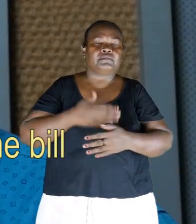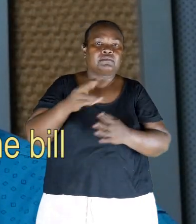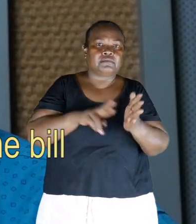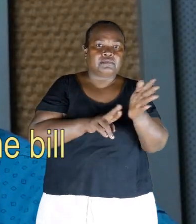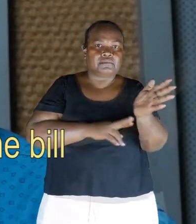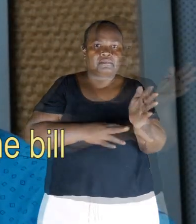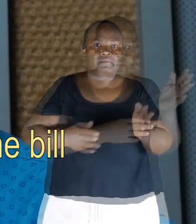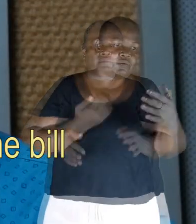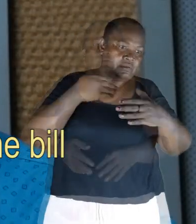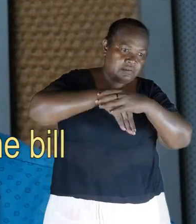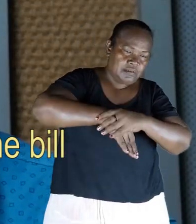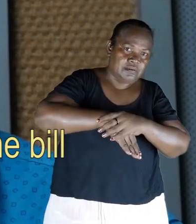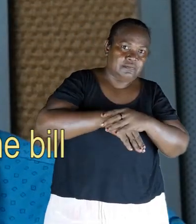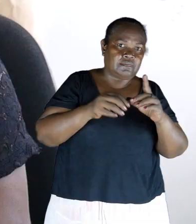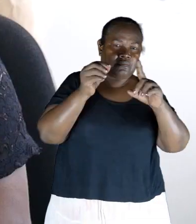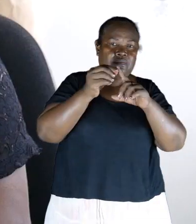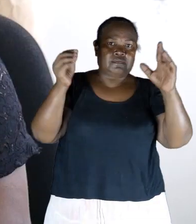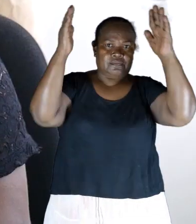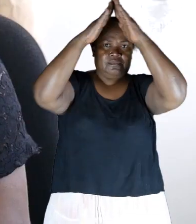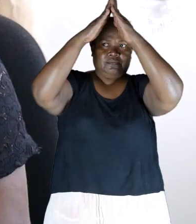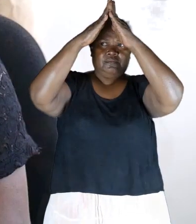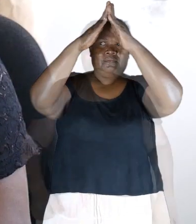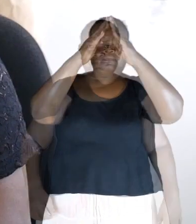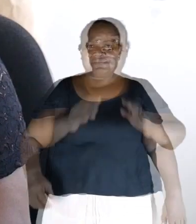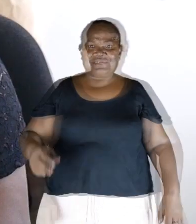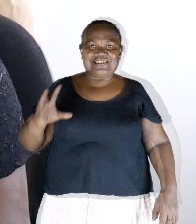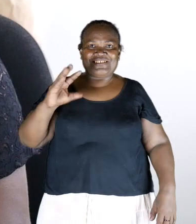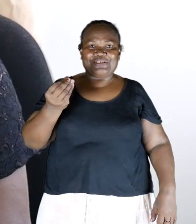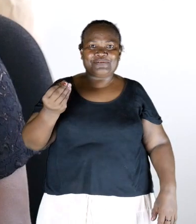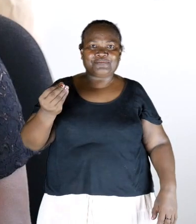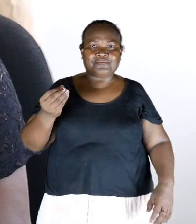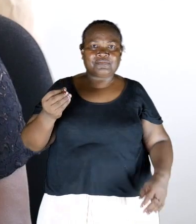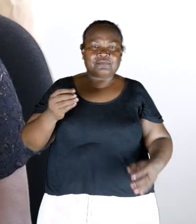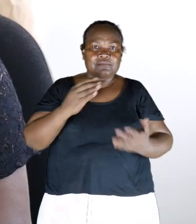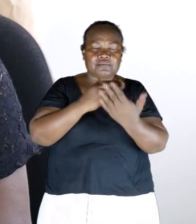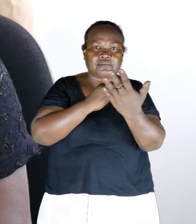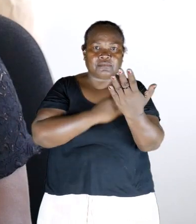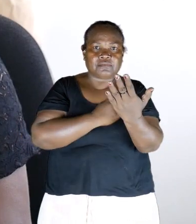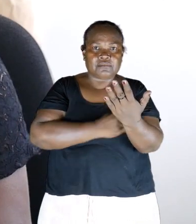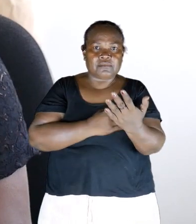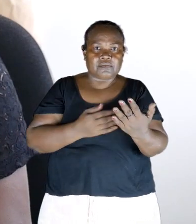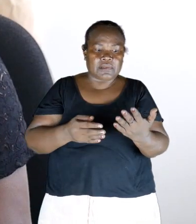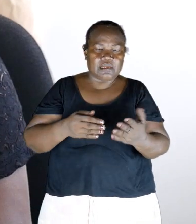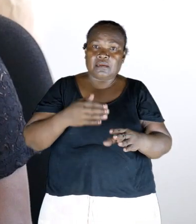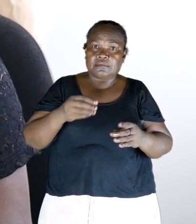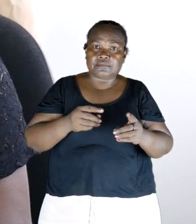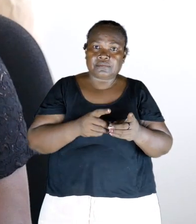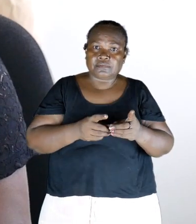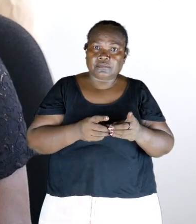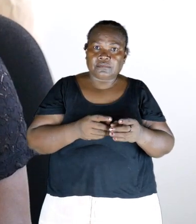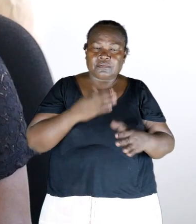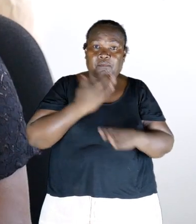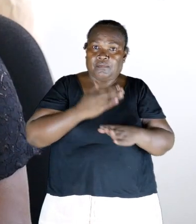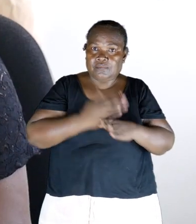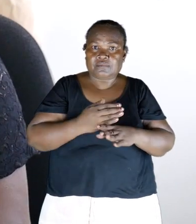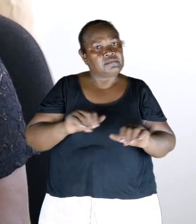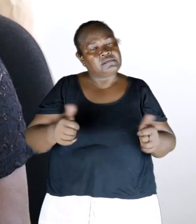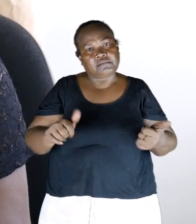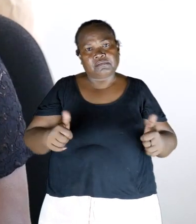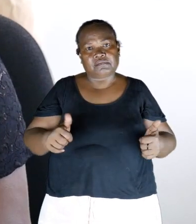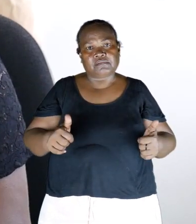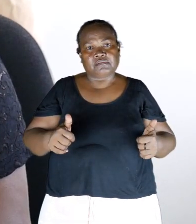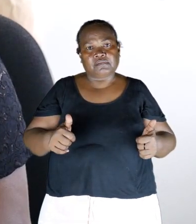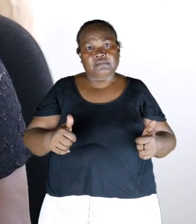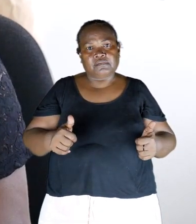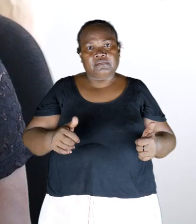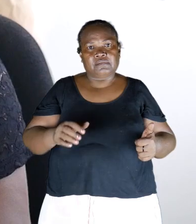fella bill for going back into the parliament. So the campaign last year, him also him this part of that fella, waka we him